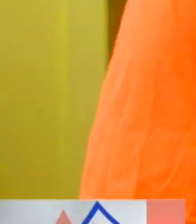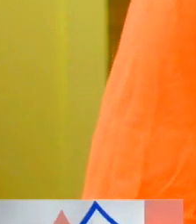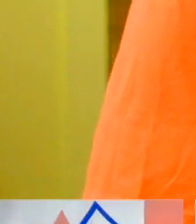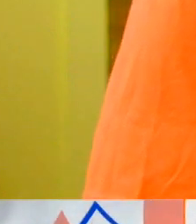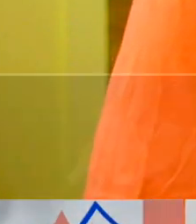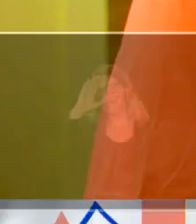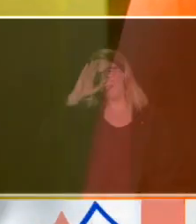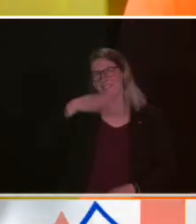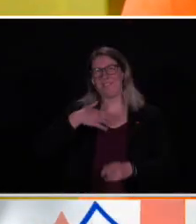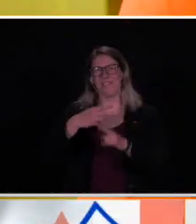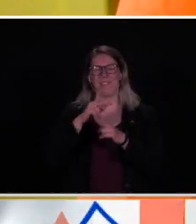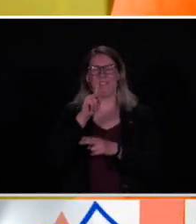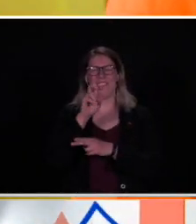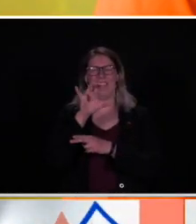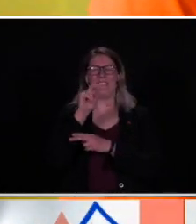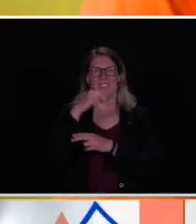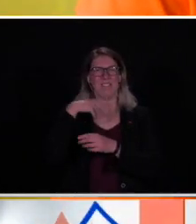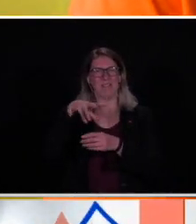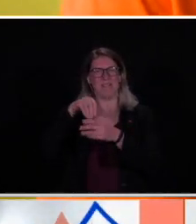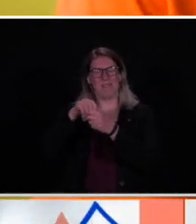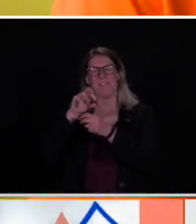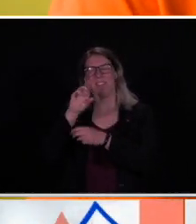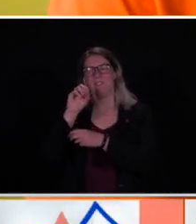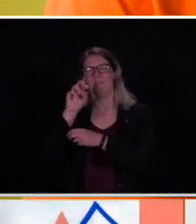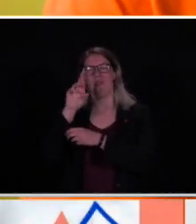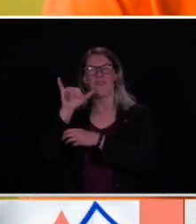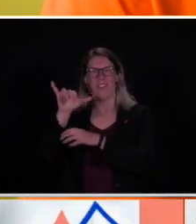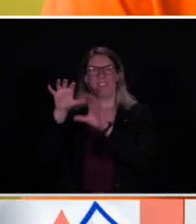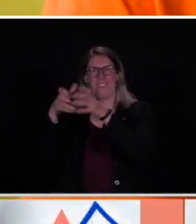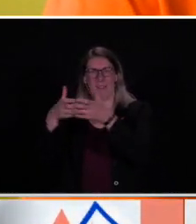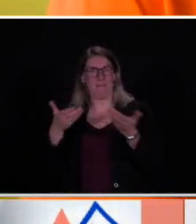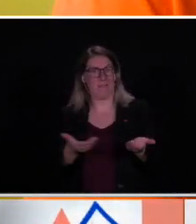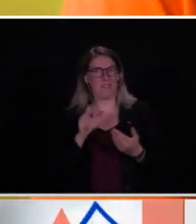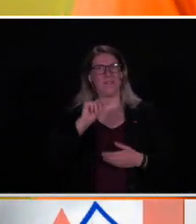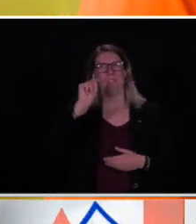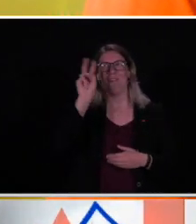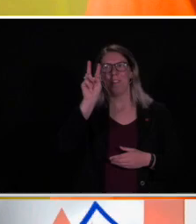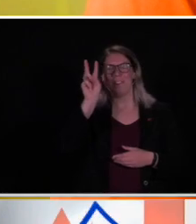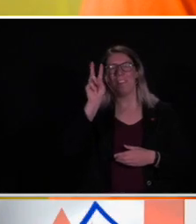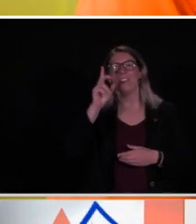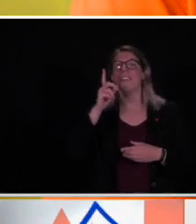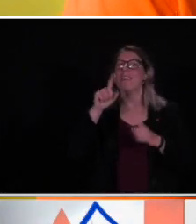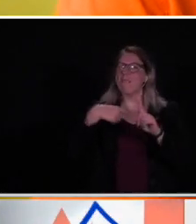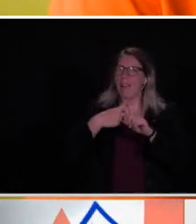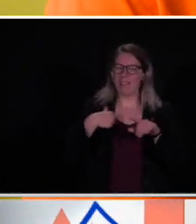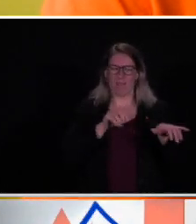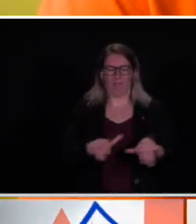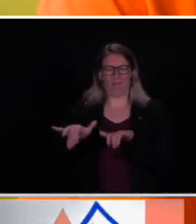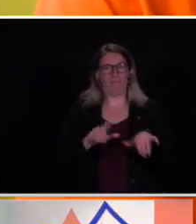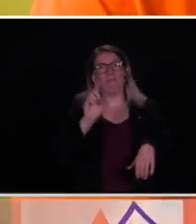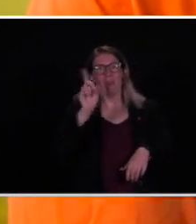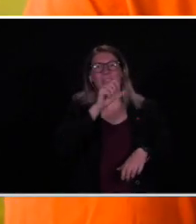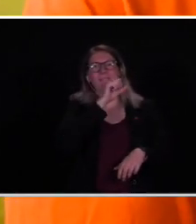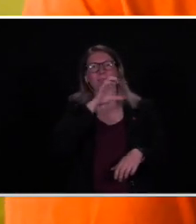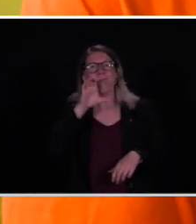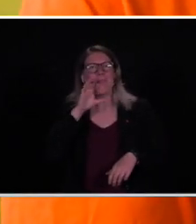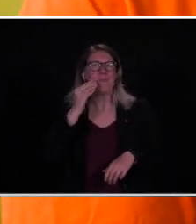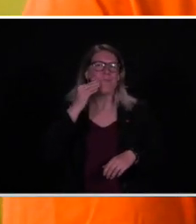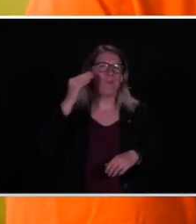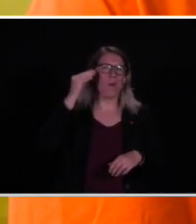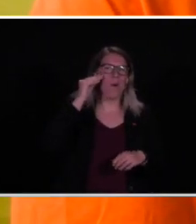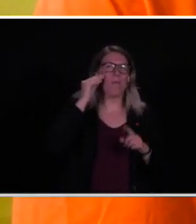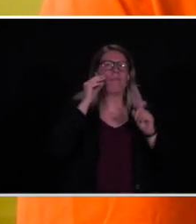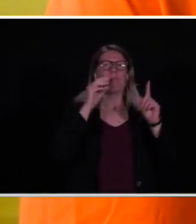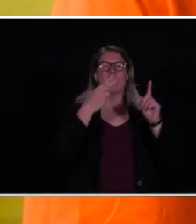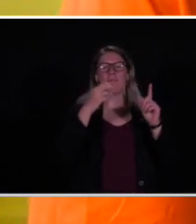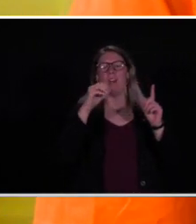My name is Kevin. I'm a member of the Rotary Club of Lionsgate here in North Vancouver. I volunteer as a piano player at the senior homes, North Shore Hospice,